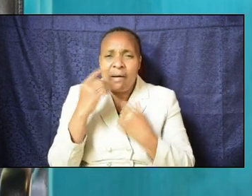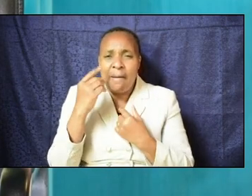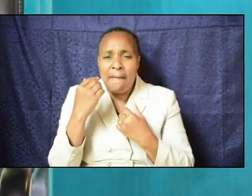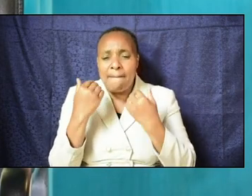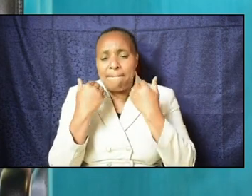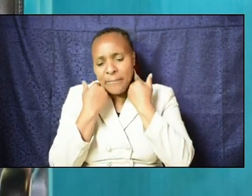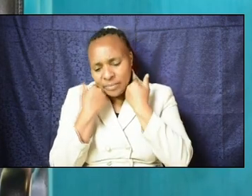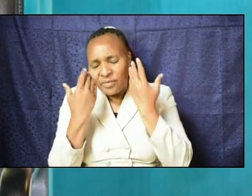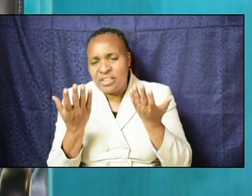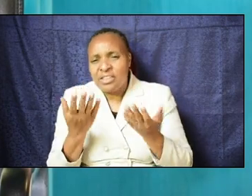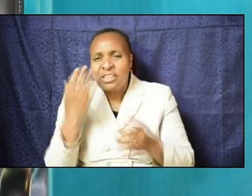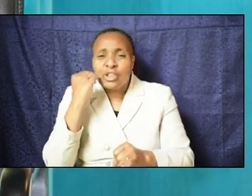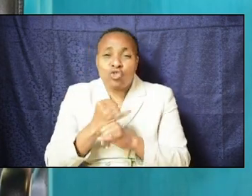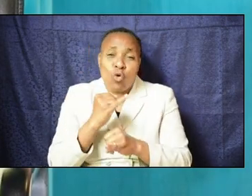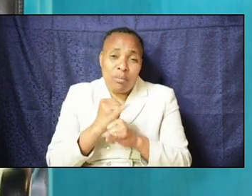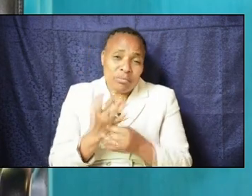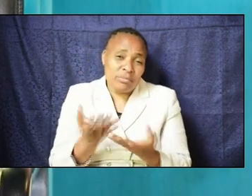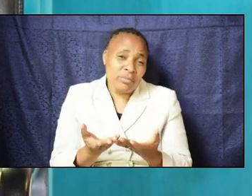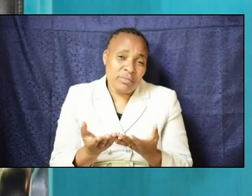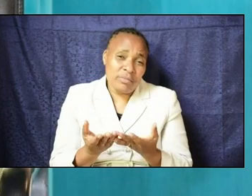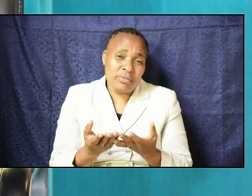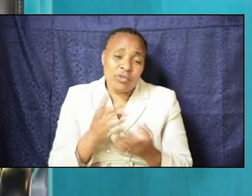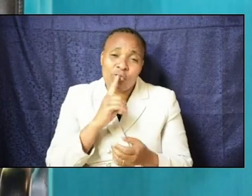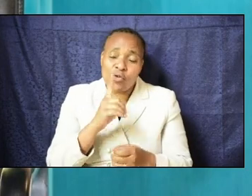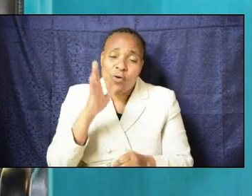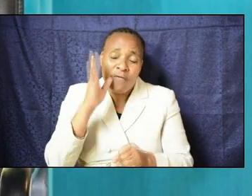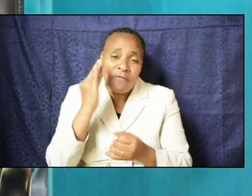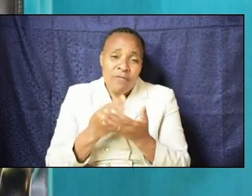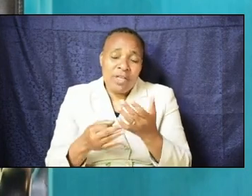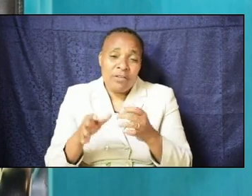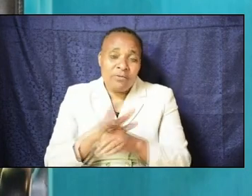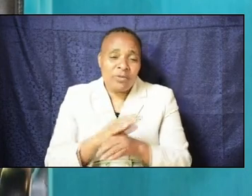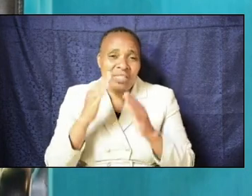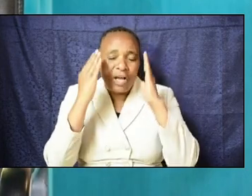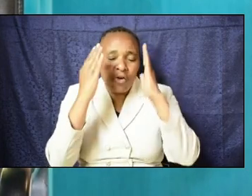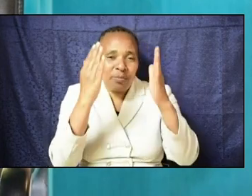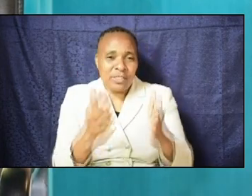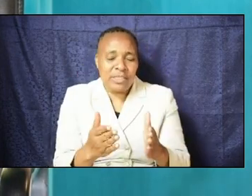a task, yeah? So faithfulness is a